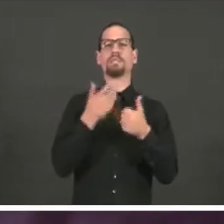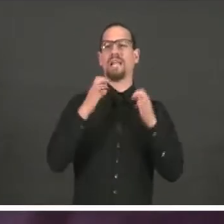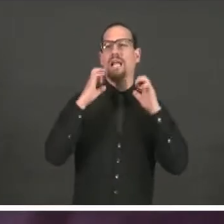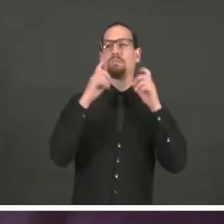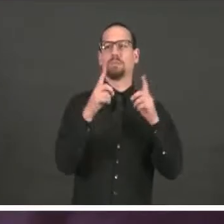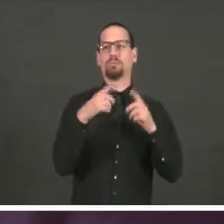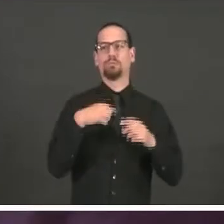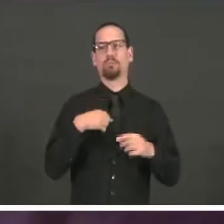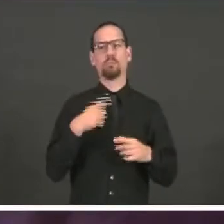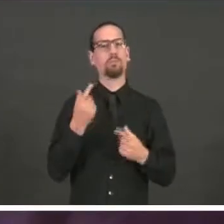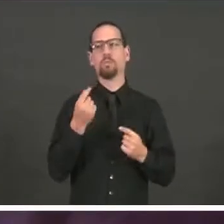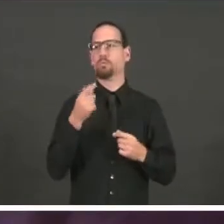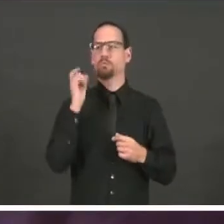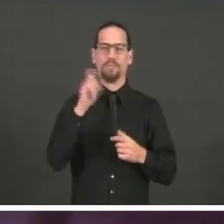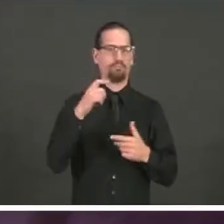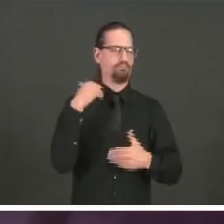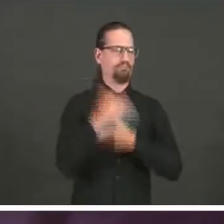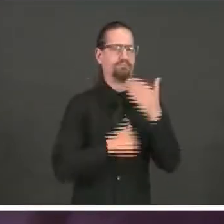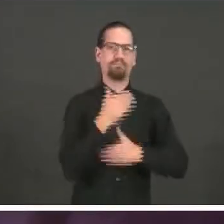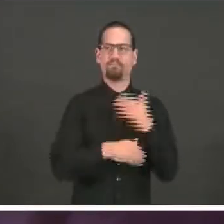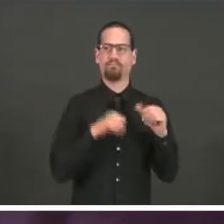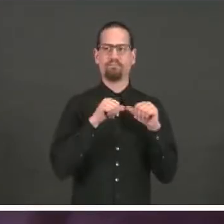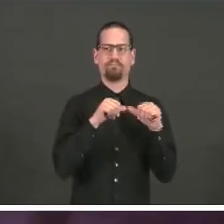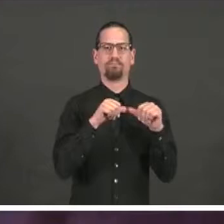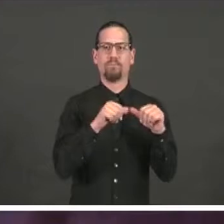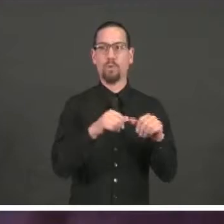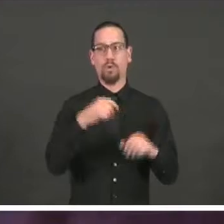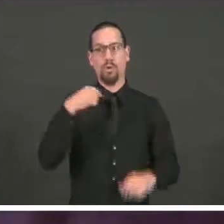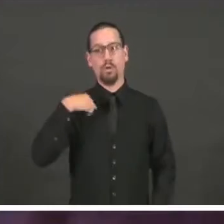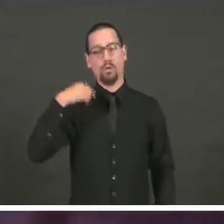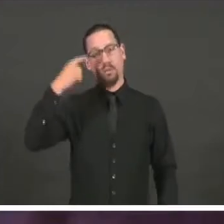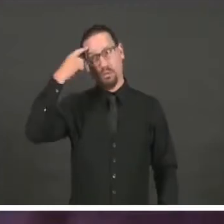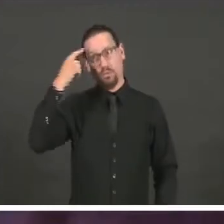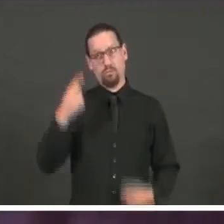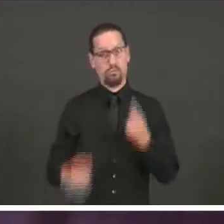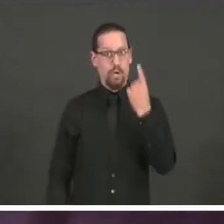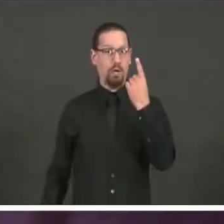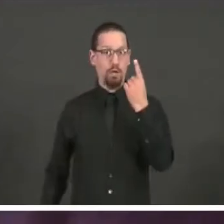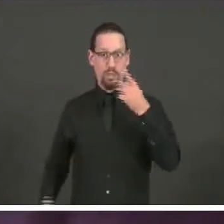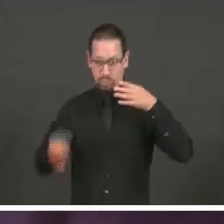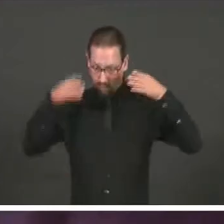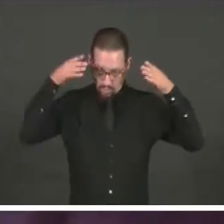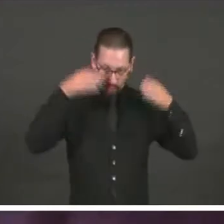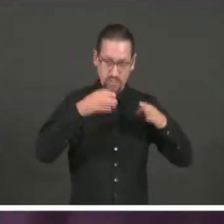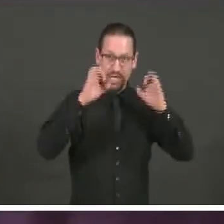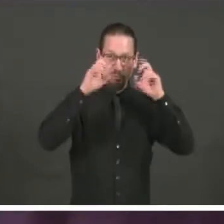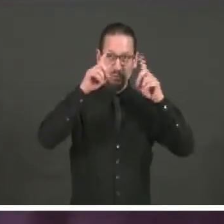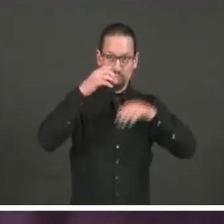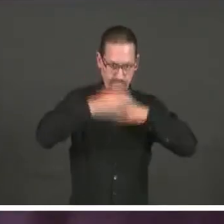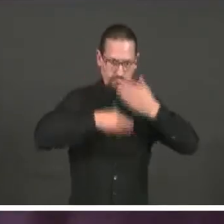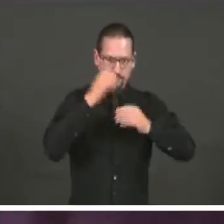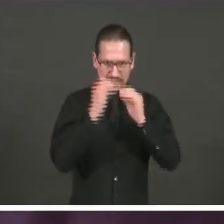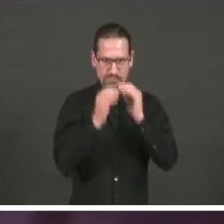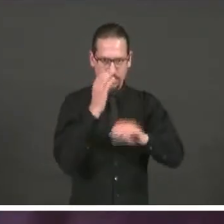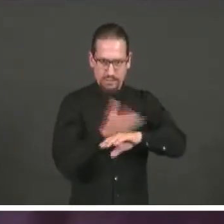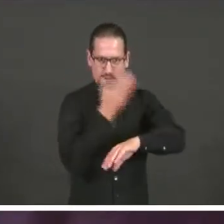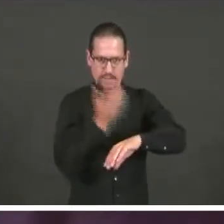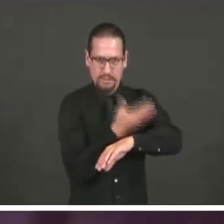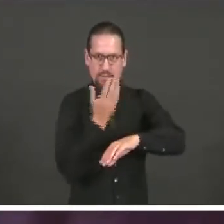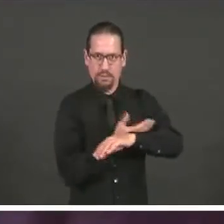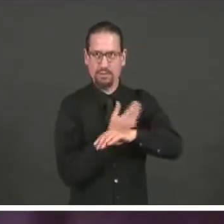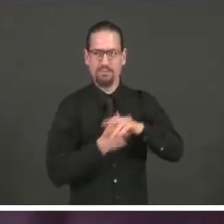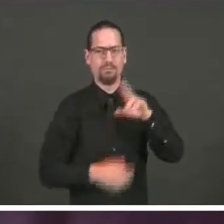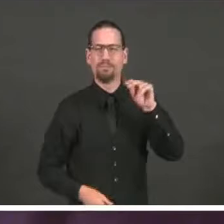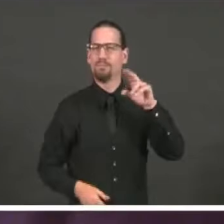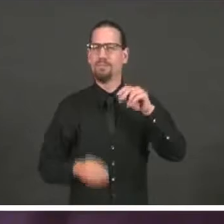I hear, well, you're just focusing on, no, we're doing both. We're doing both. I want us to be clear on that. Well,